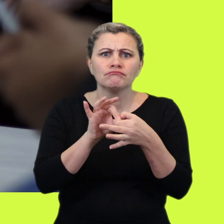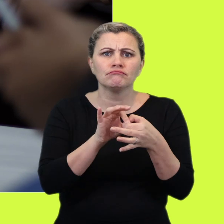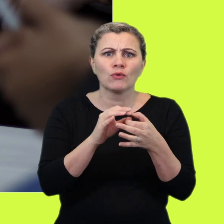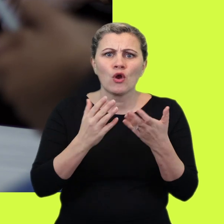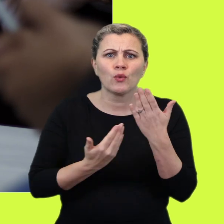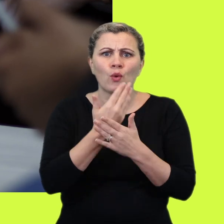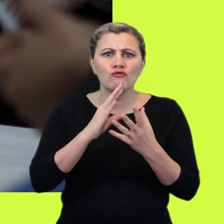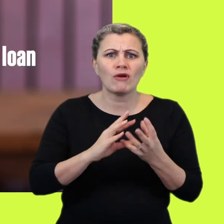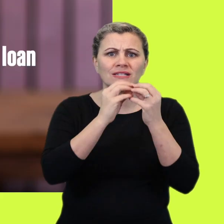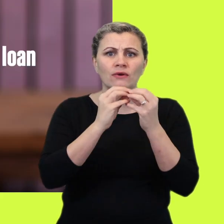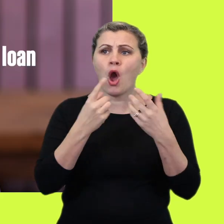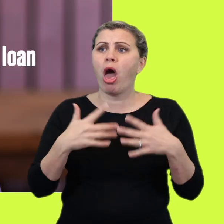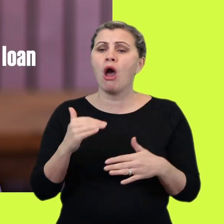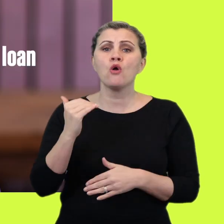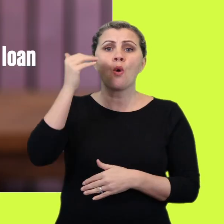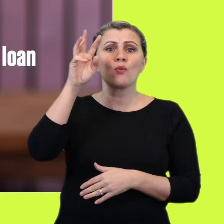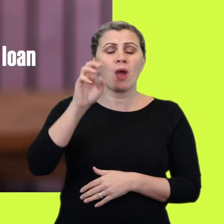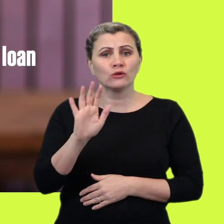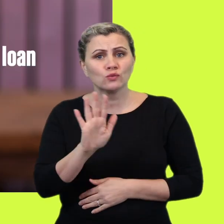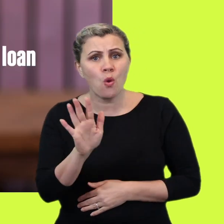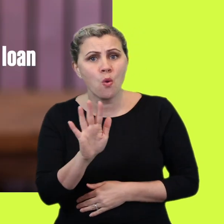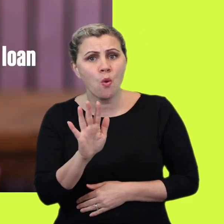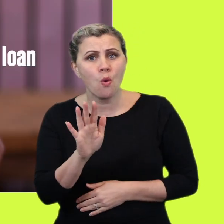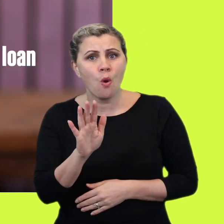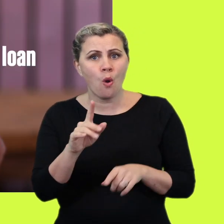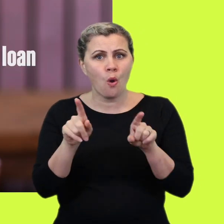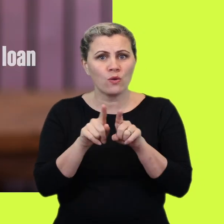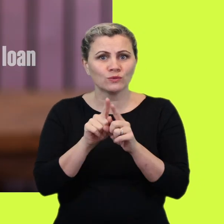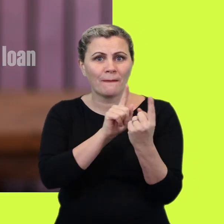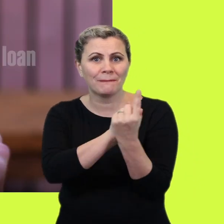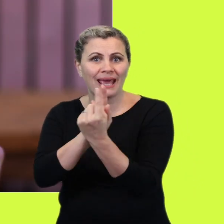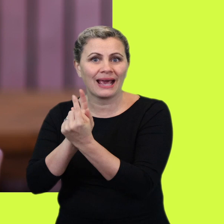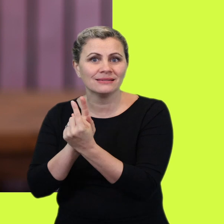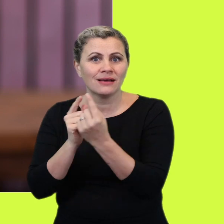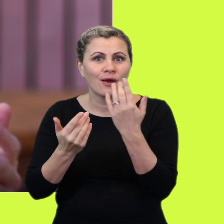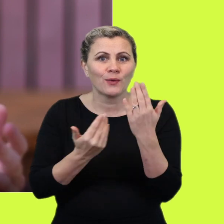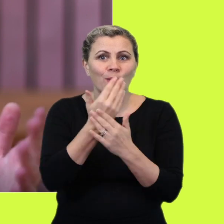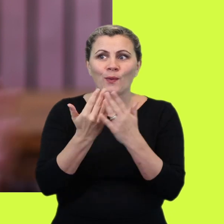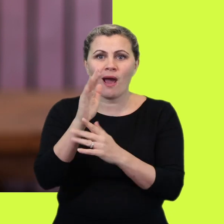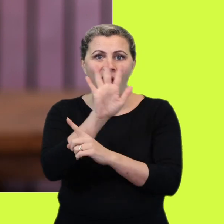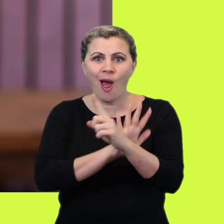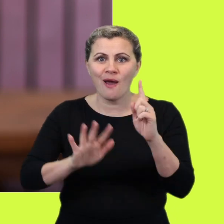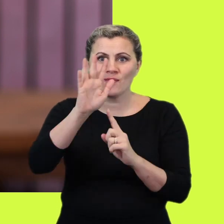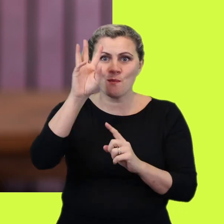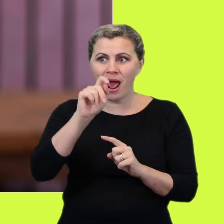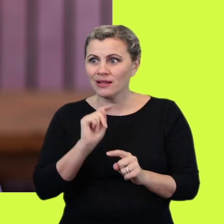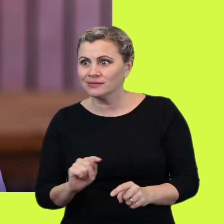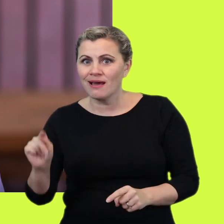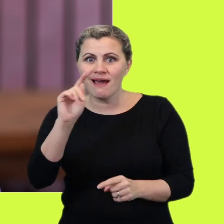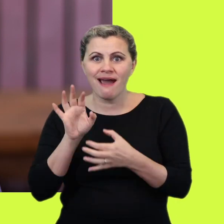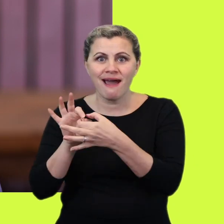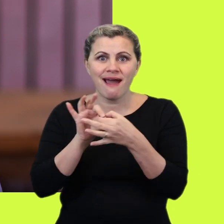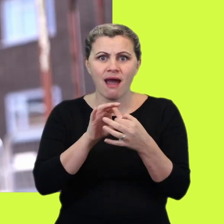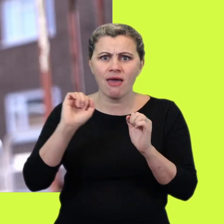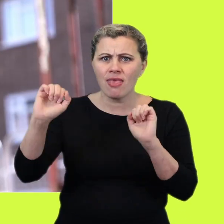ar gyfer y prosiect yma, ydy gallu cyfarfod pobl newydd creadigol, nid yn unig o Gogledd Cymru, ond cael cyfle I dod i'n pobl ar draws Cymru I gyd a gweld be